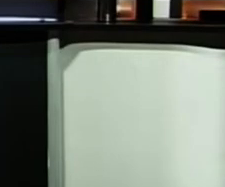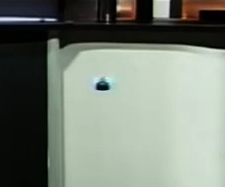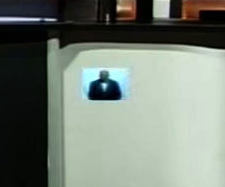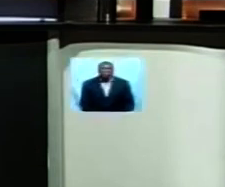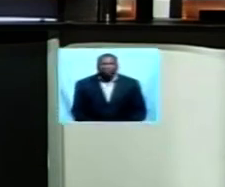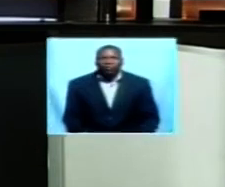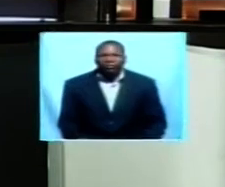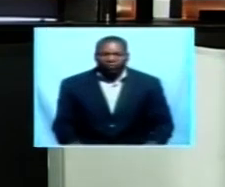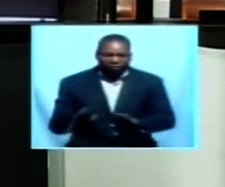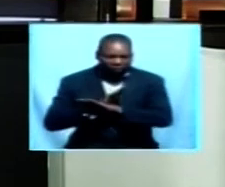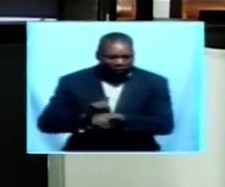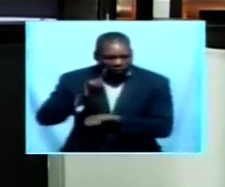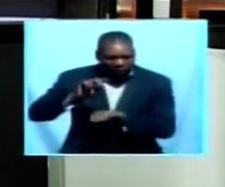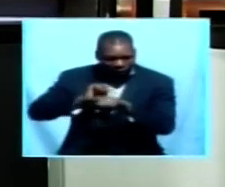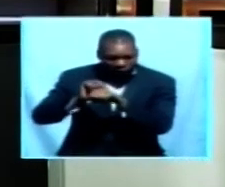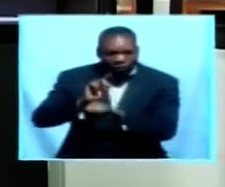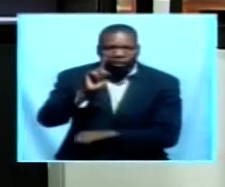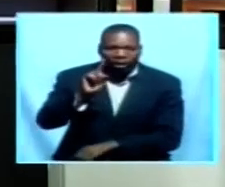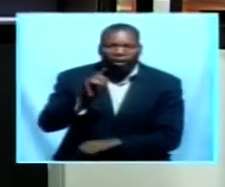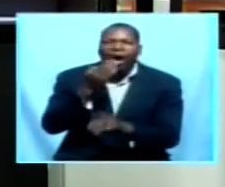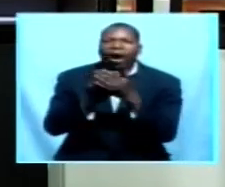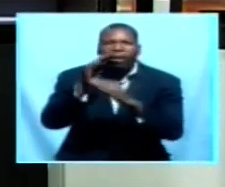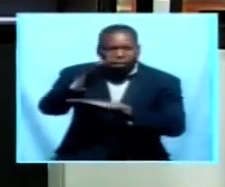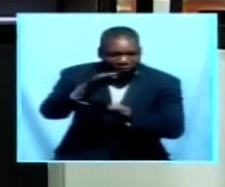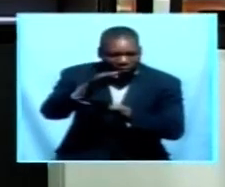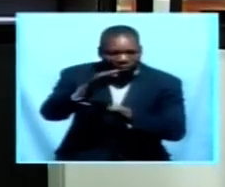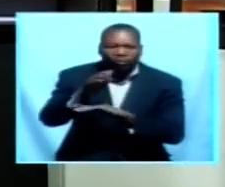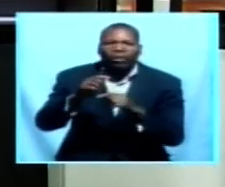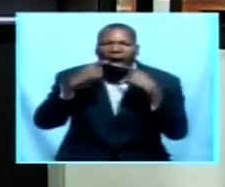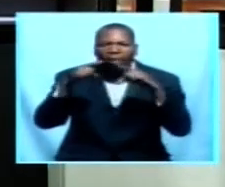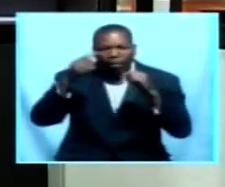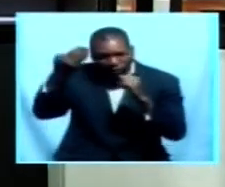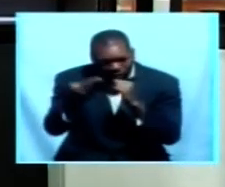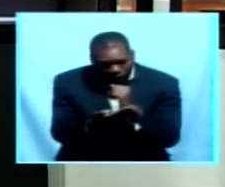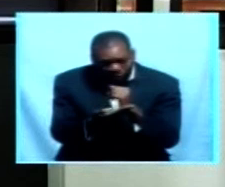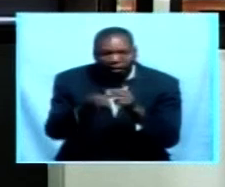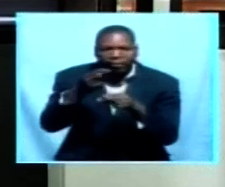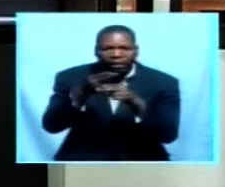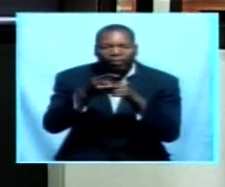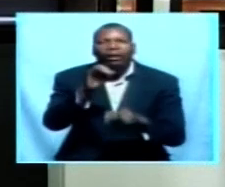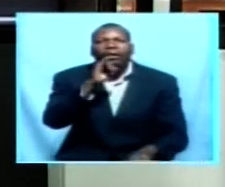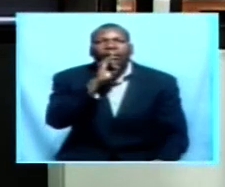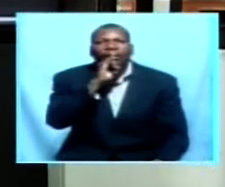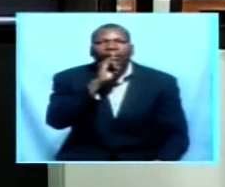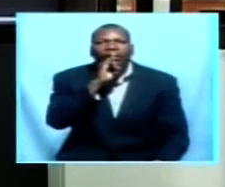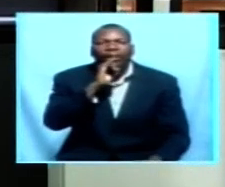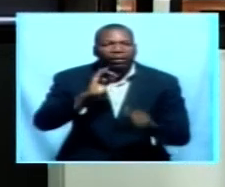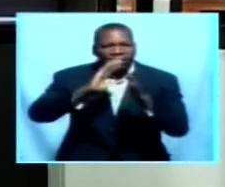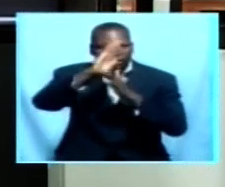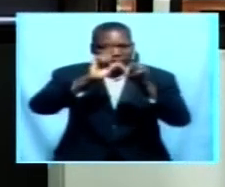One Zambia, One Nation. Good evening and welcome to the news. I'm Ingutu Himanja with the sign language interpreter, Samson